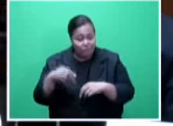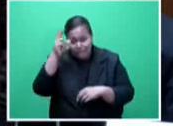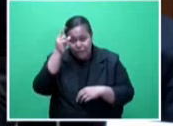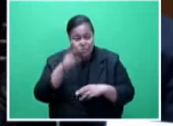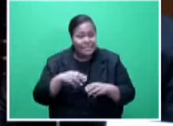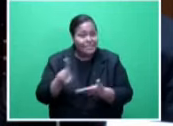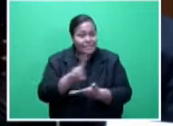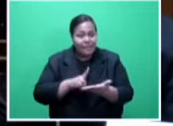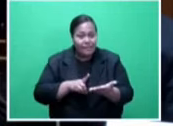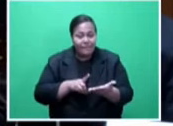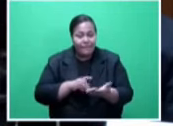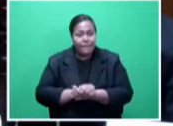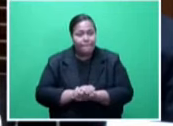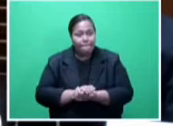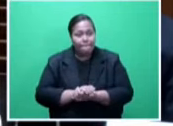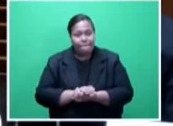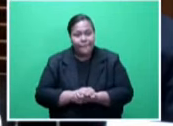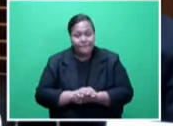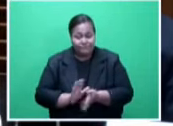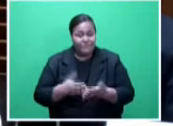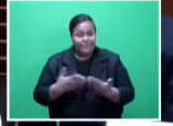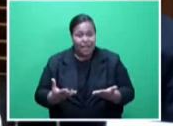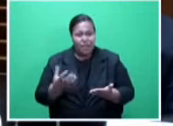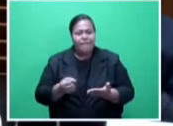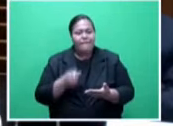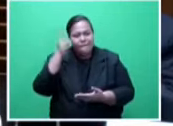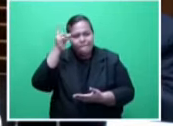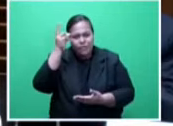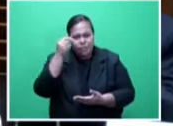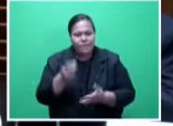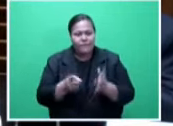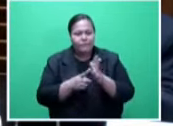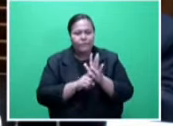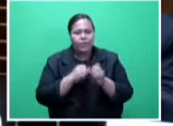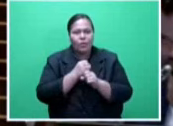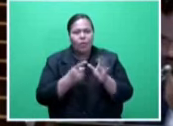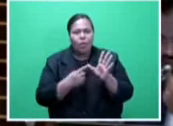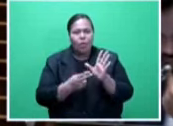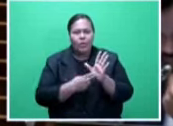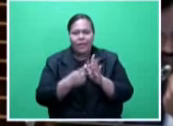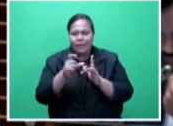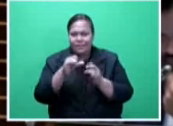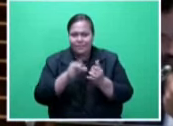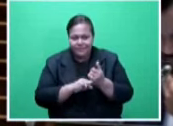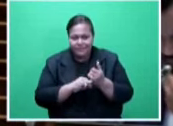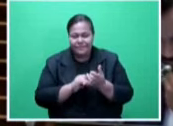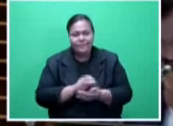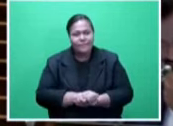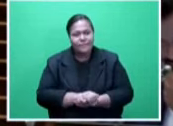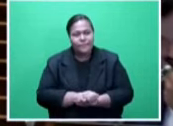latest is Fijian organic, sir. And from 2018 to date, Honourable Speaker, sir, a total